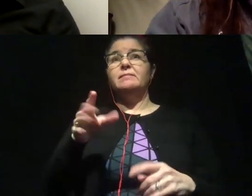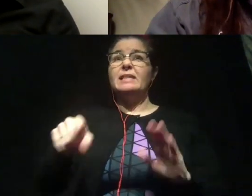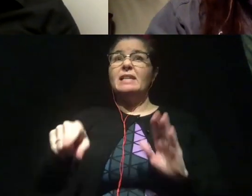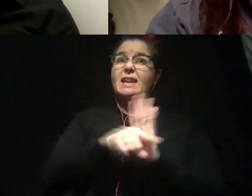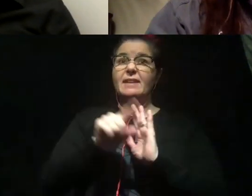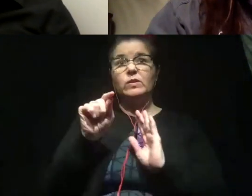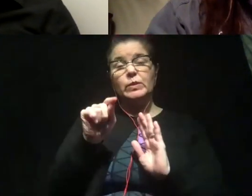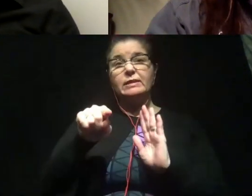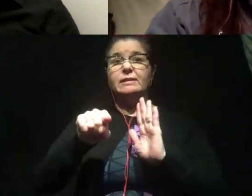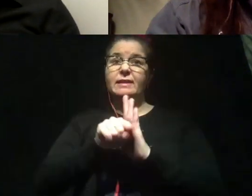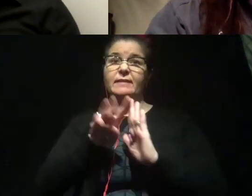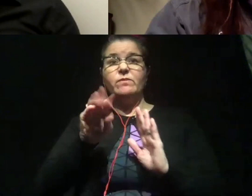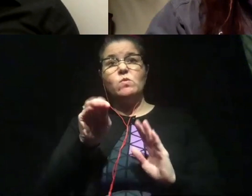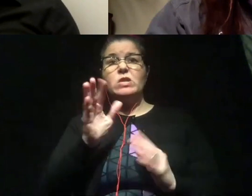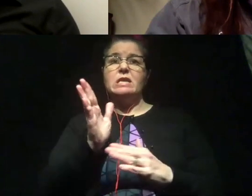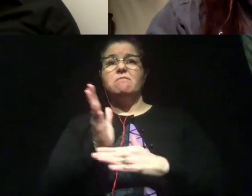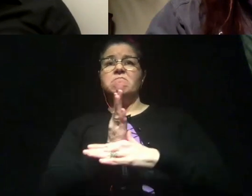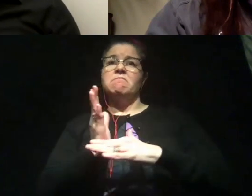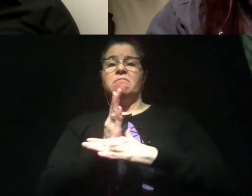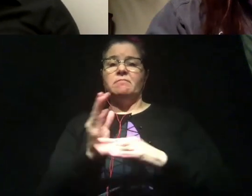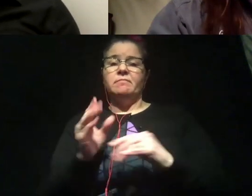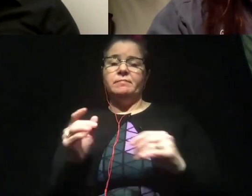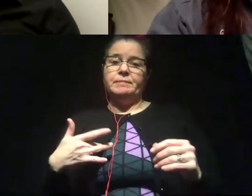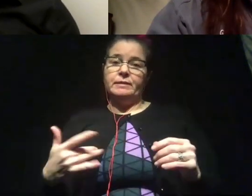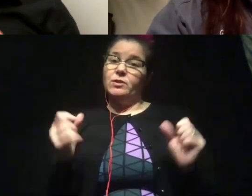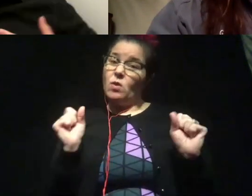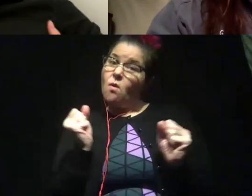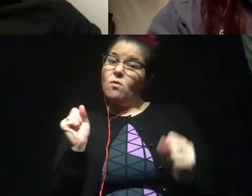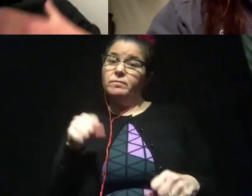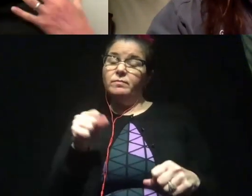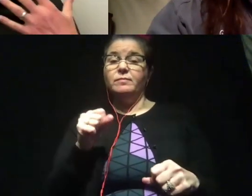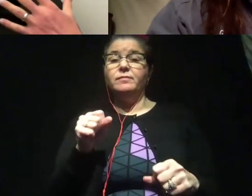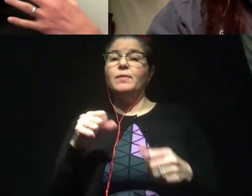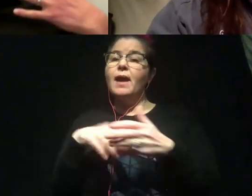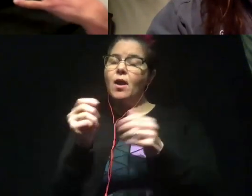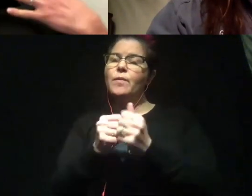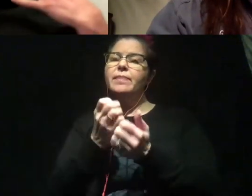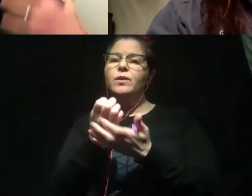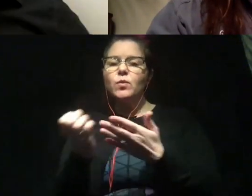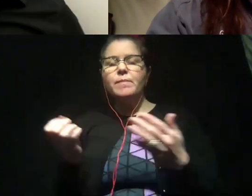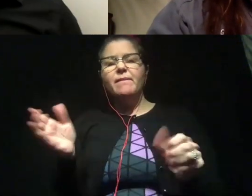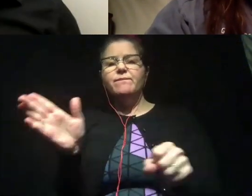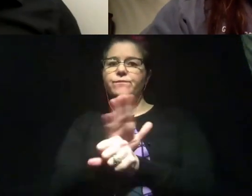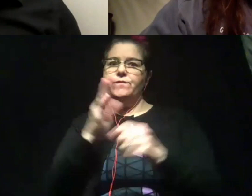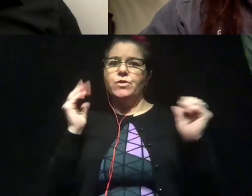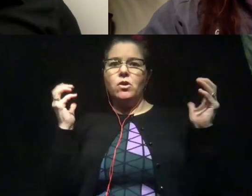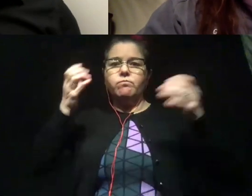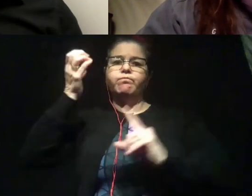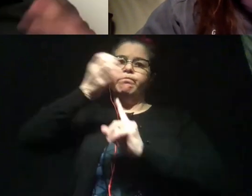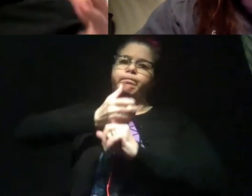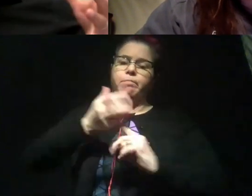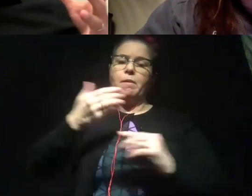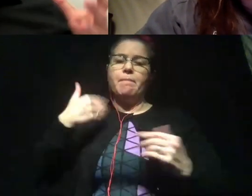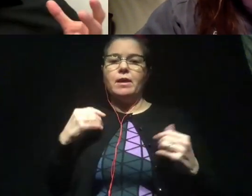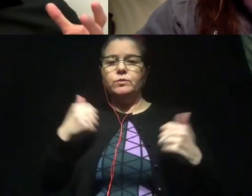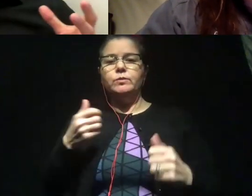-20 to -40 degrees. Uh, it is cold. We're out there with equipment. We've got full body suits on. We have